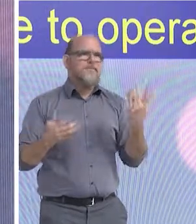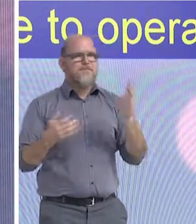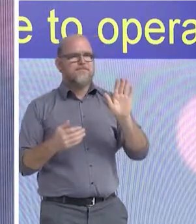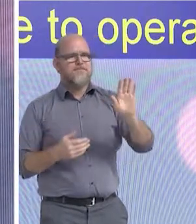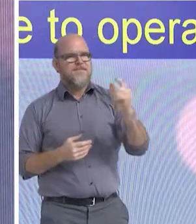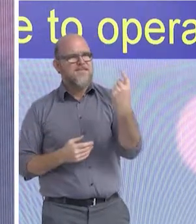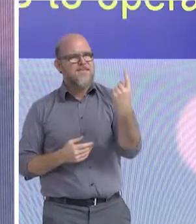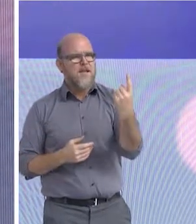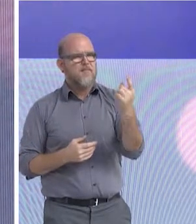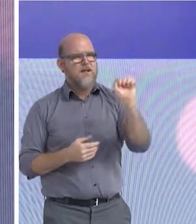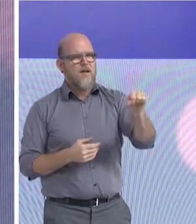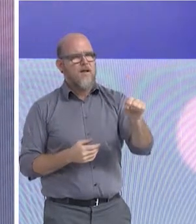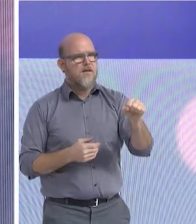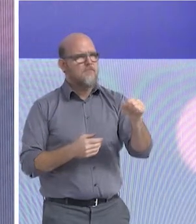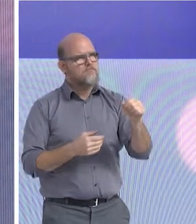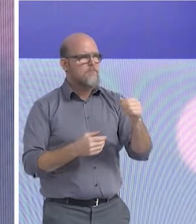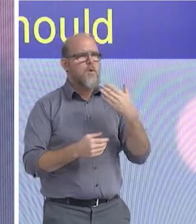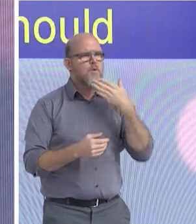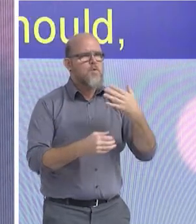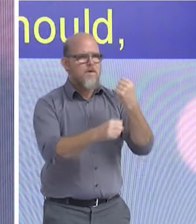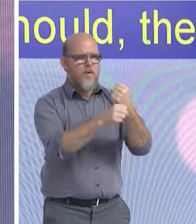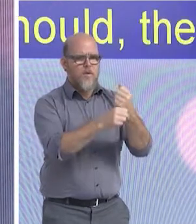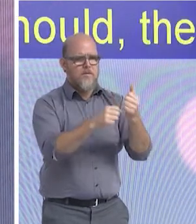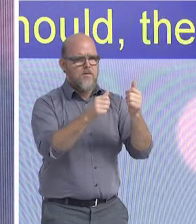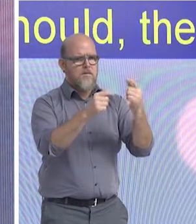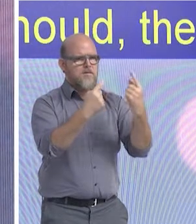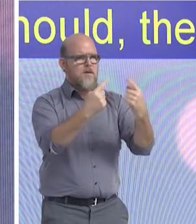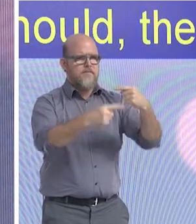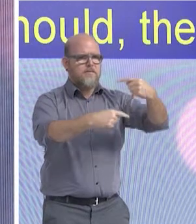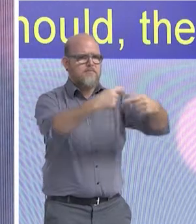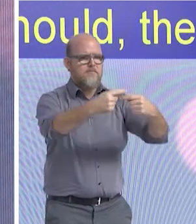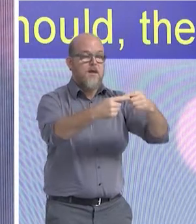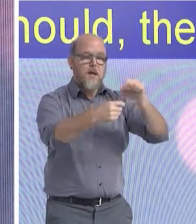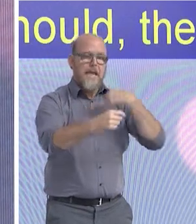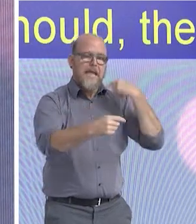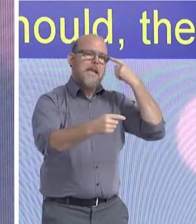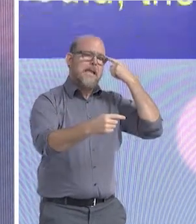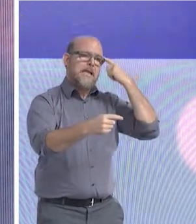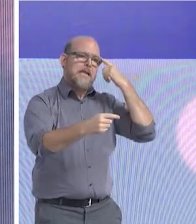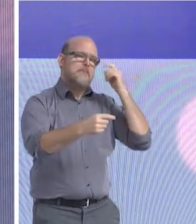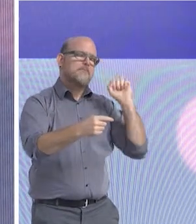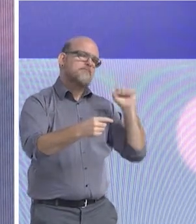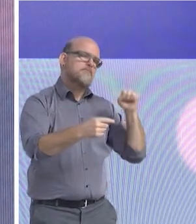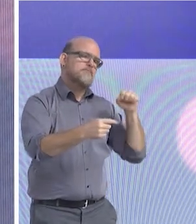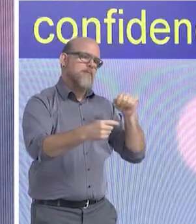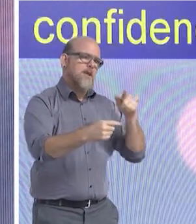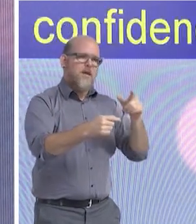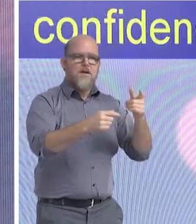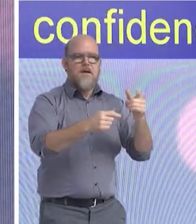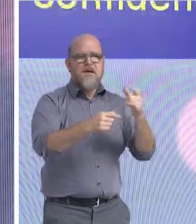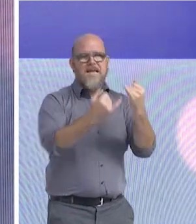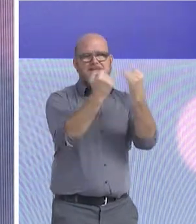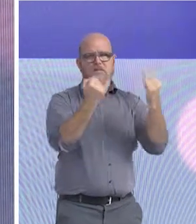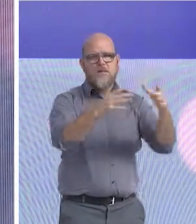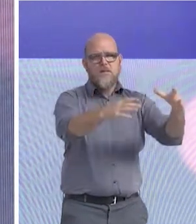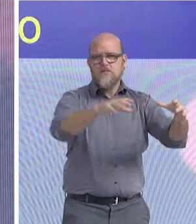should, then I think they lose confidence in their capacity to do